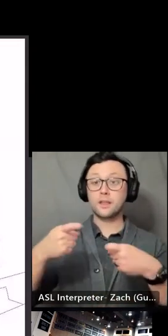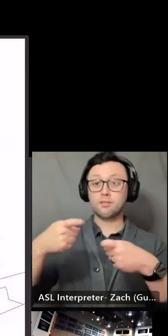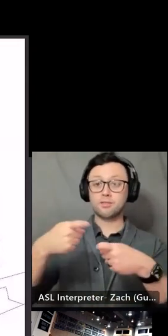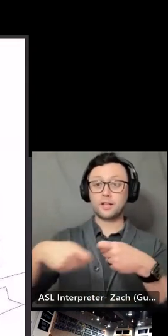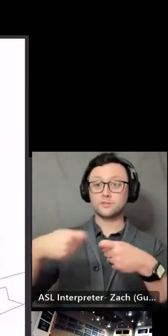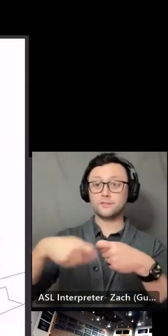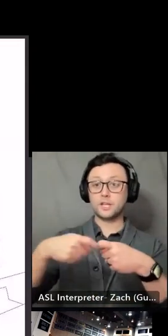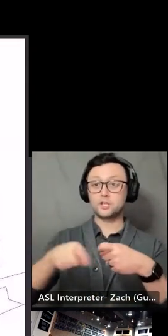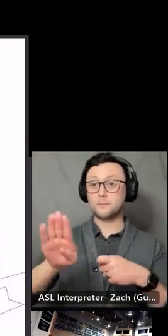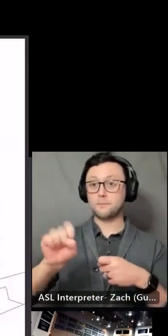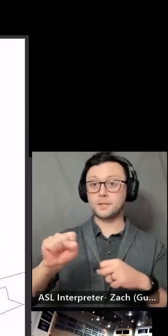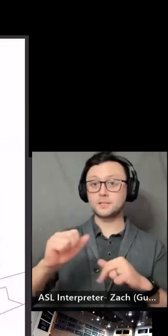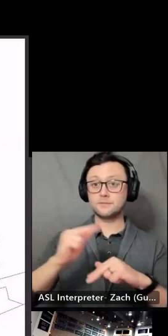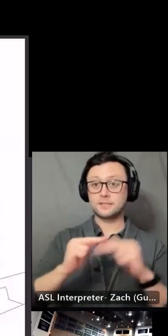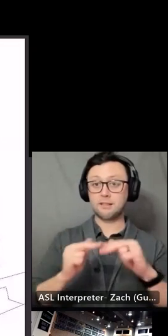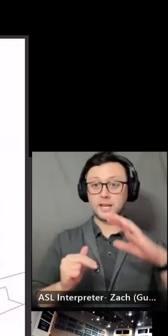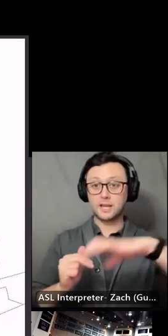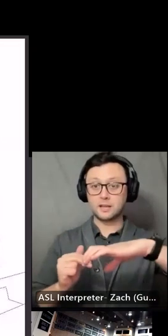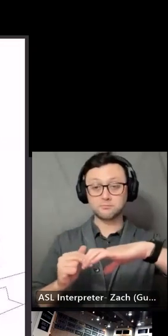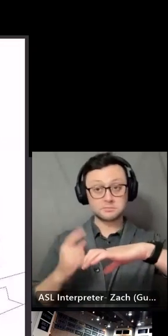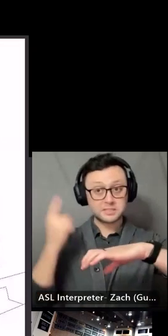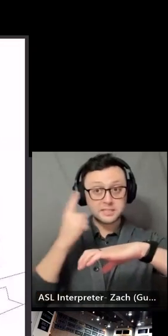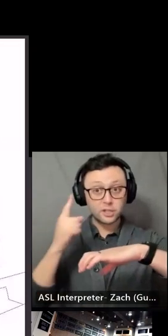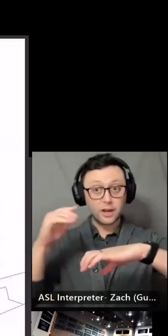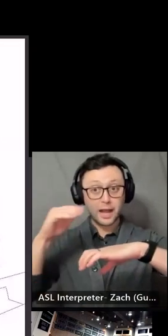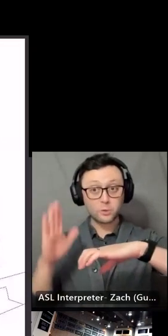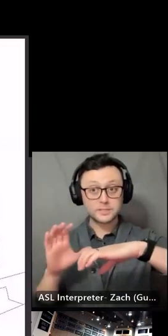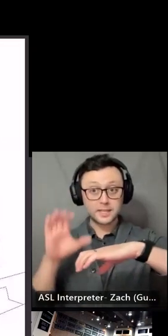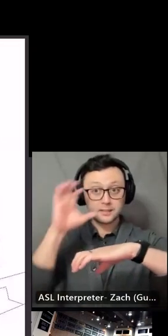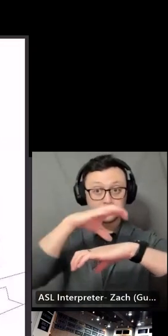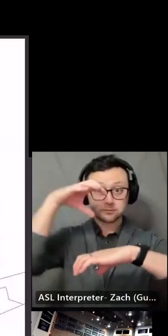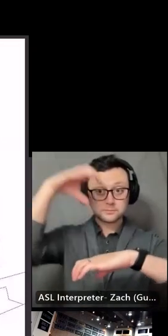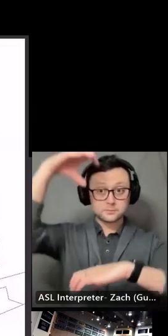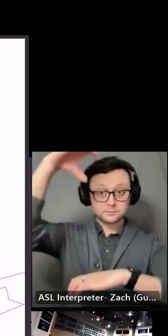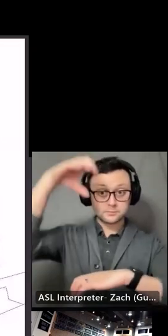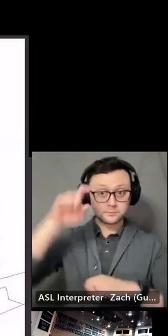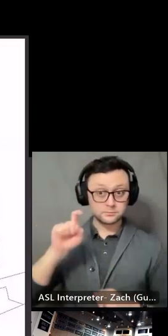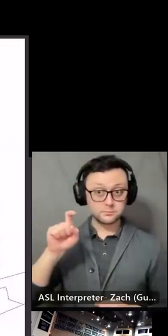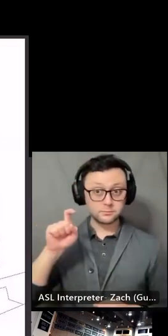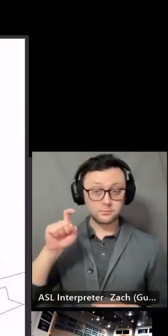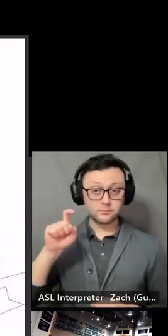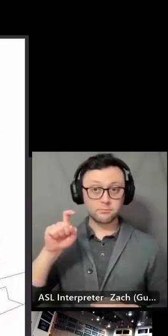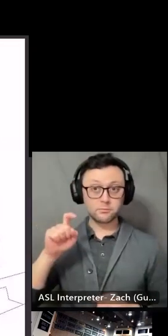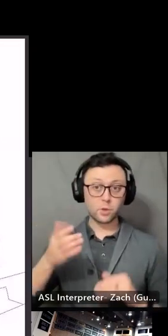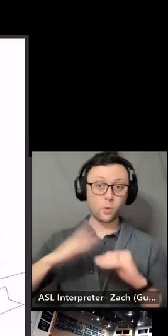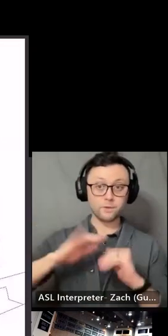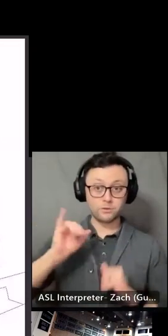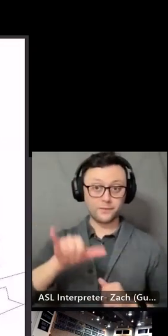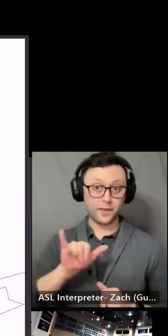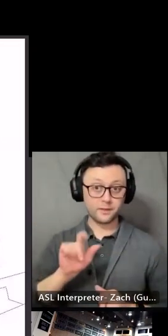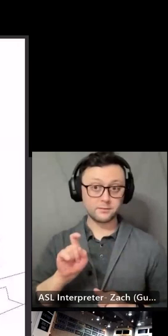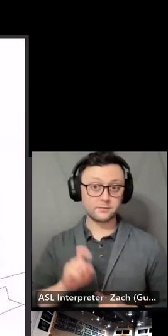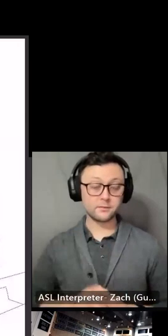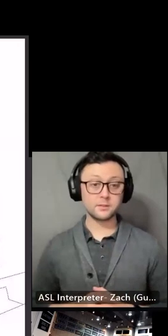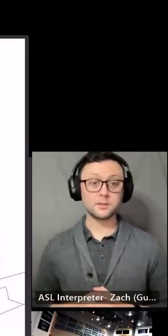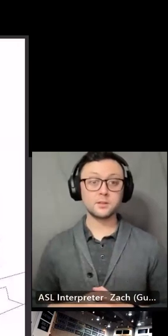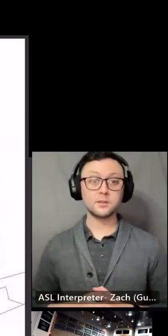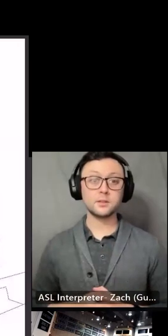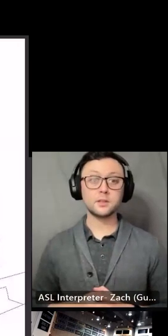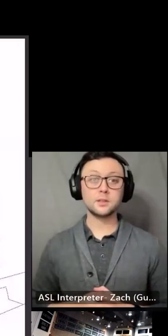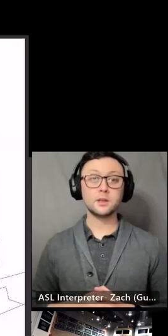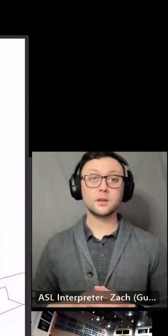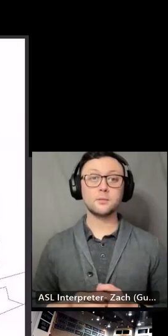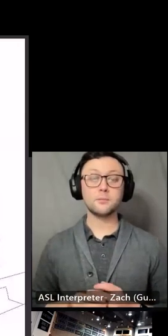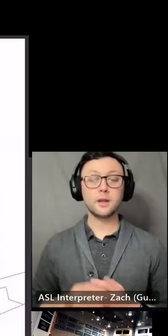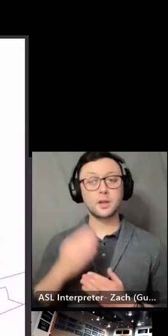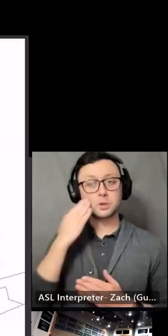electrification bus facility? There are other, I think, other cities that have done